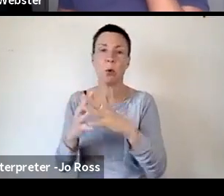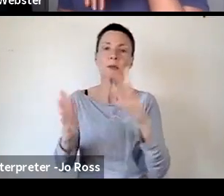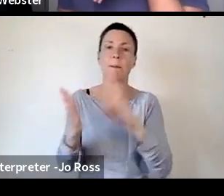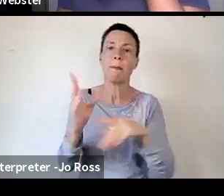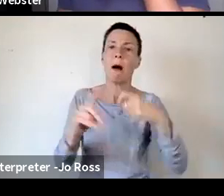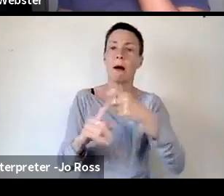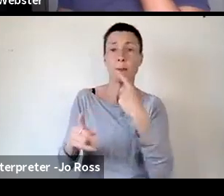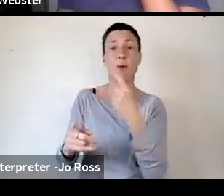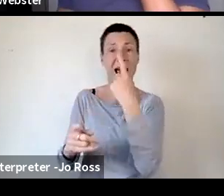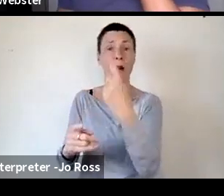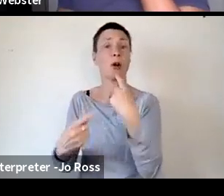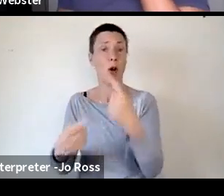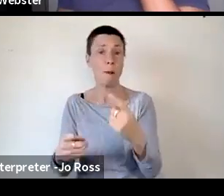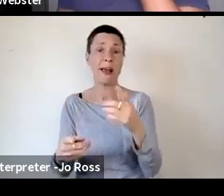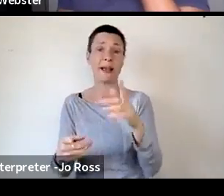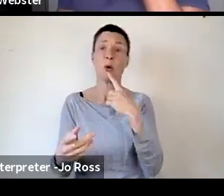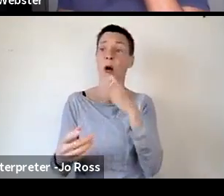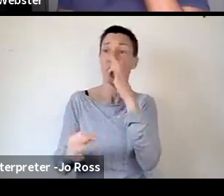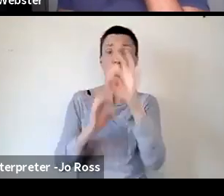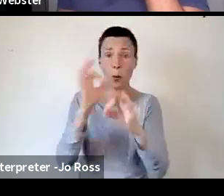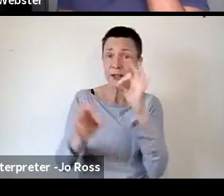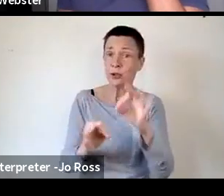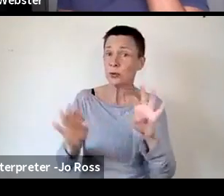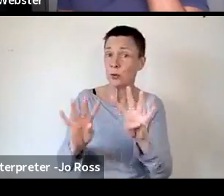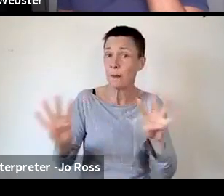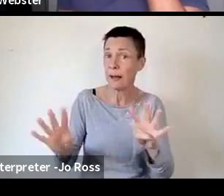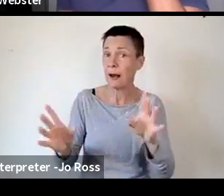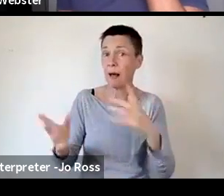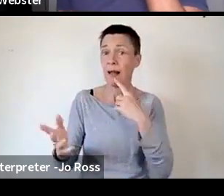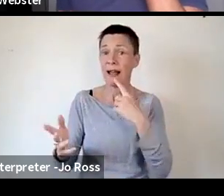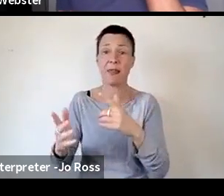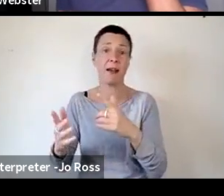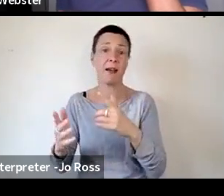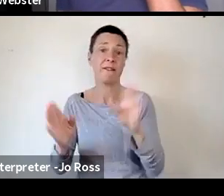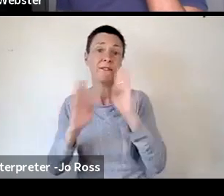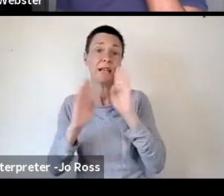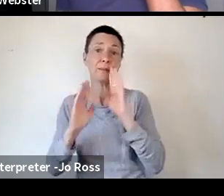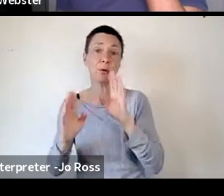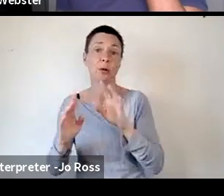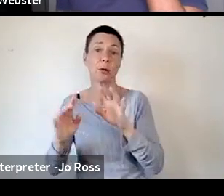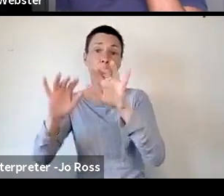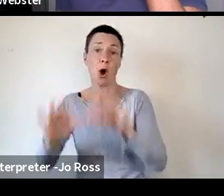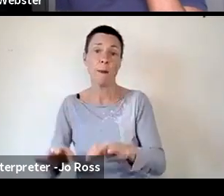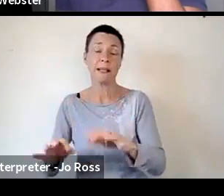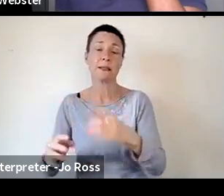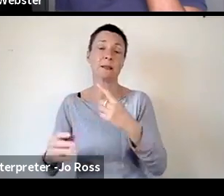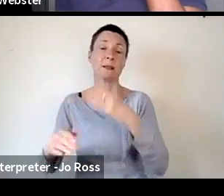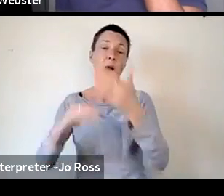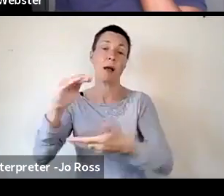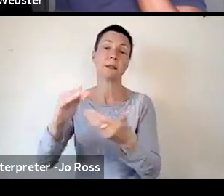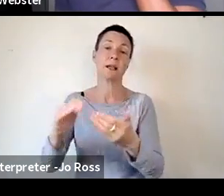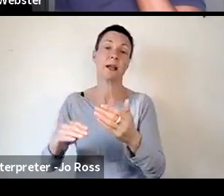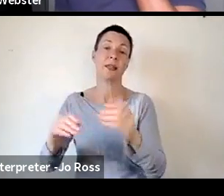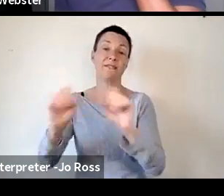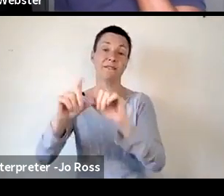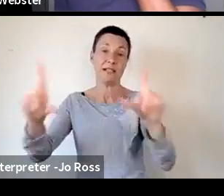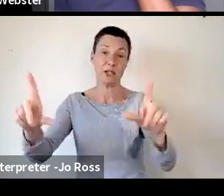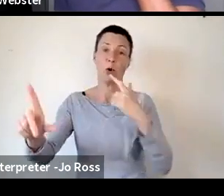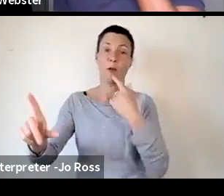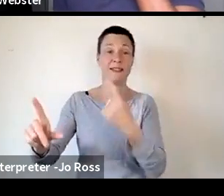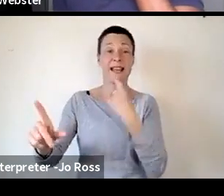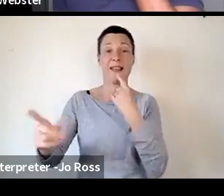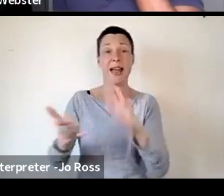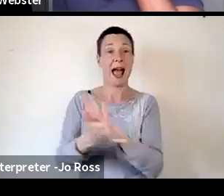guys, you can comment or ask questions to the panelists in the Facebook comments under the video. They have said they're happy to take